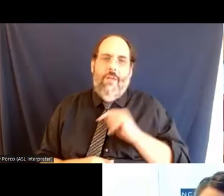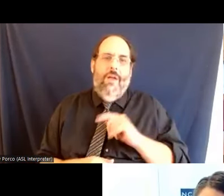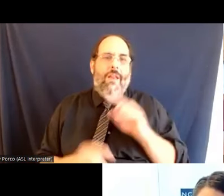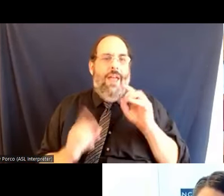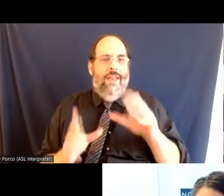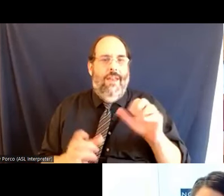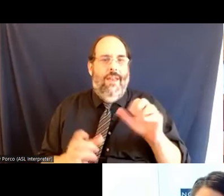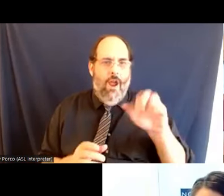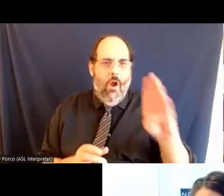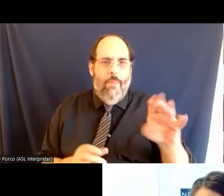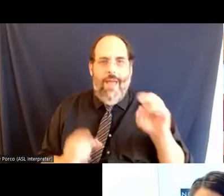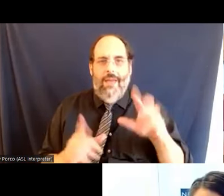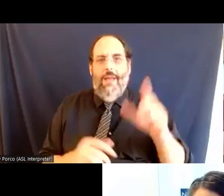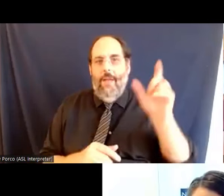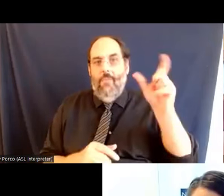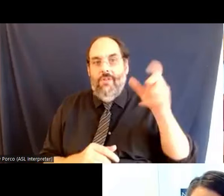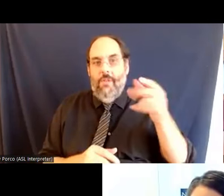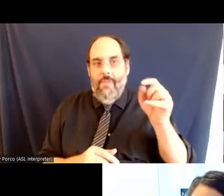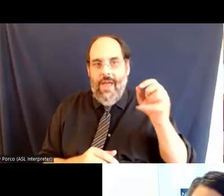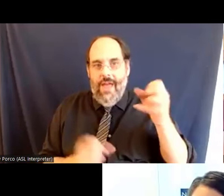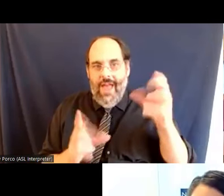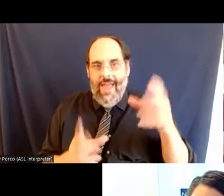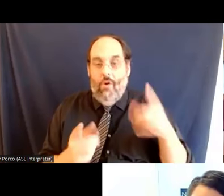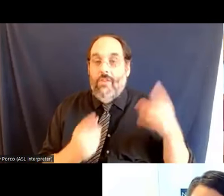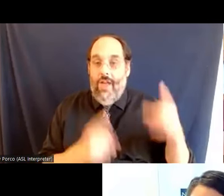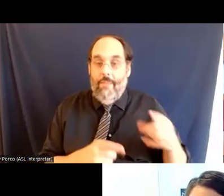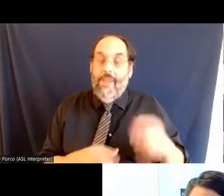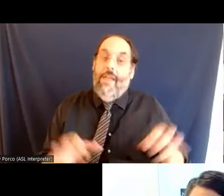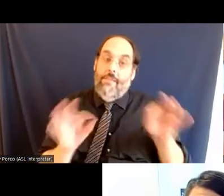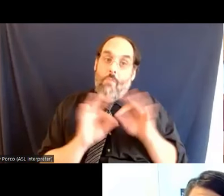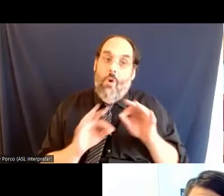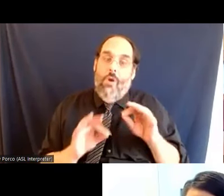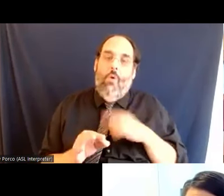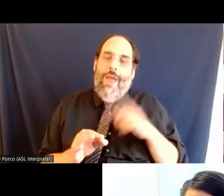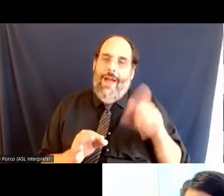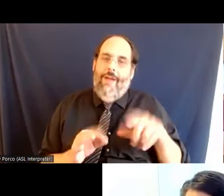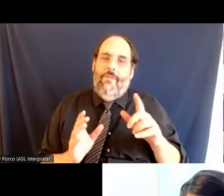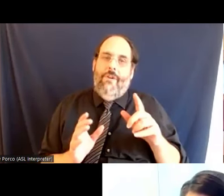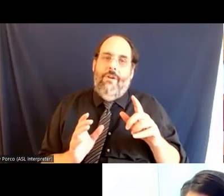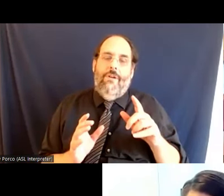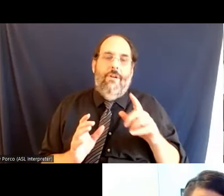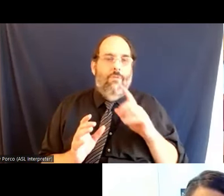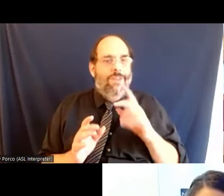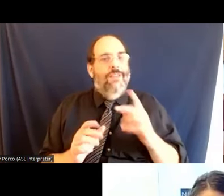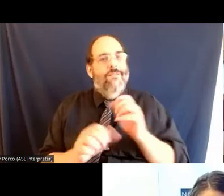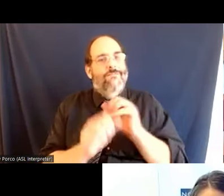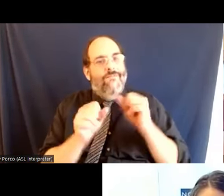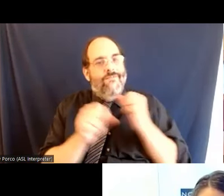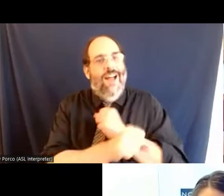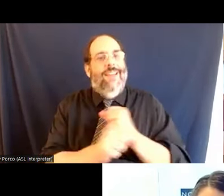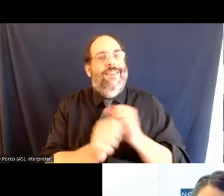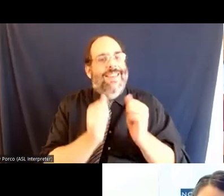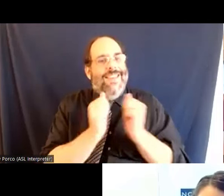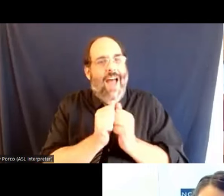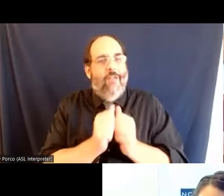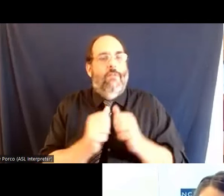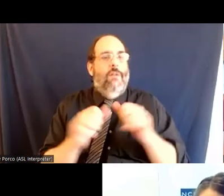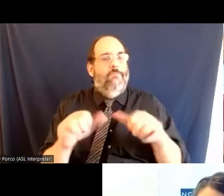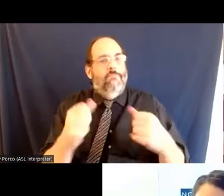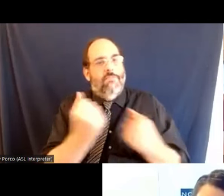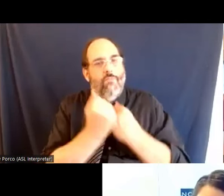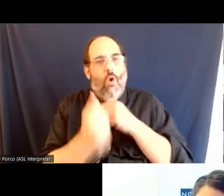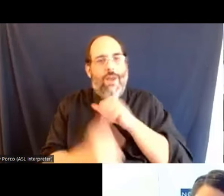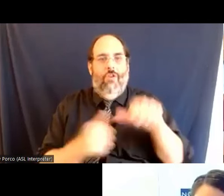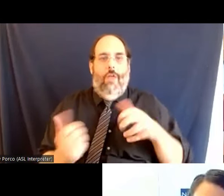anti-Arab and anti-Muslim hate that's also happening, which is important because we have to fight this hate together. And what I could